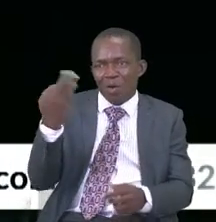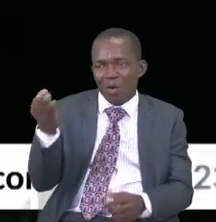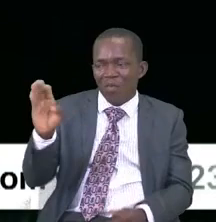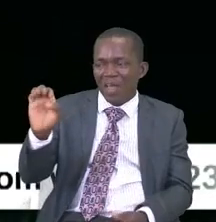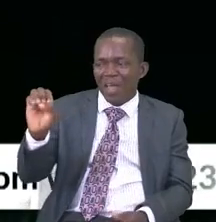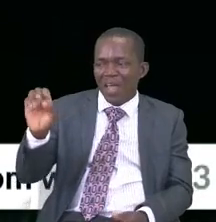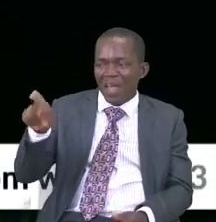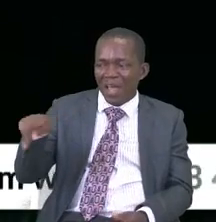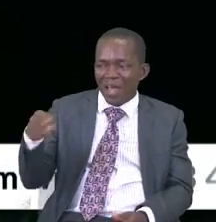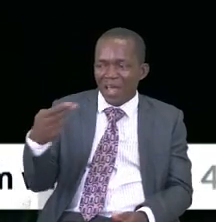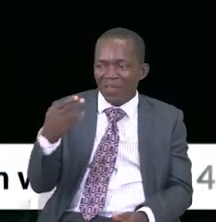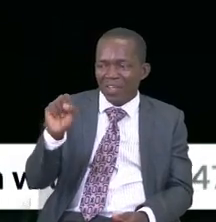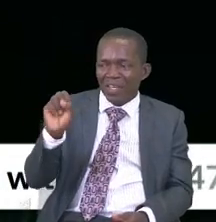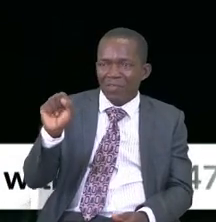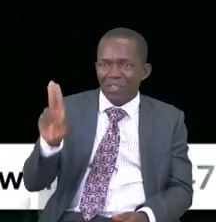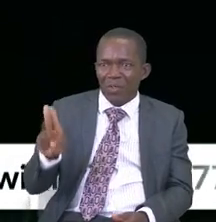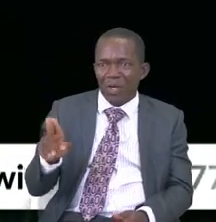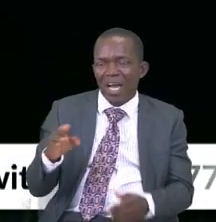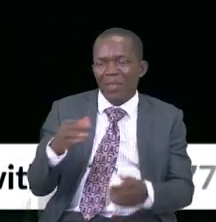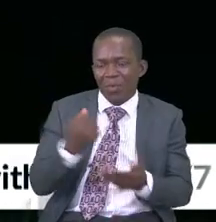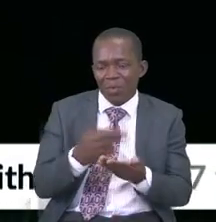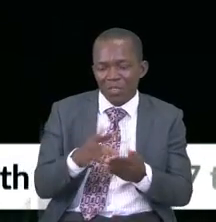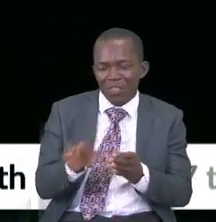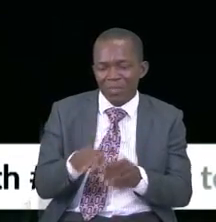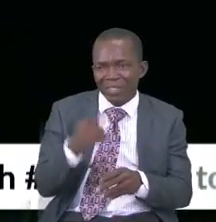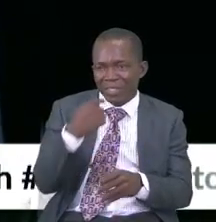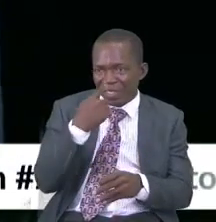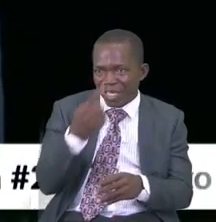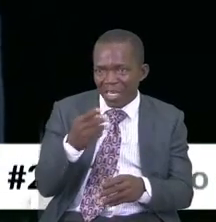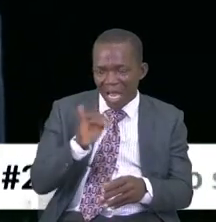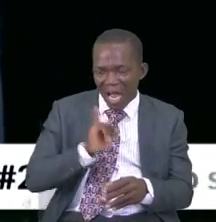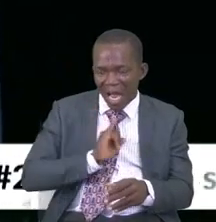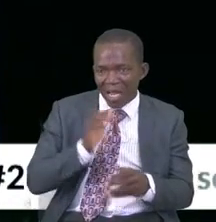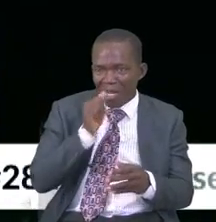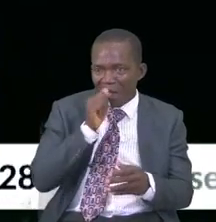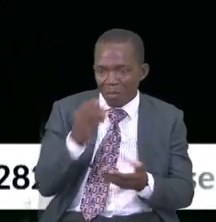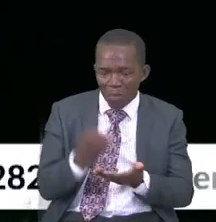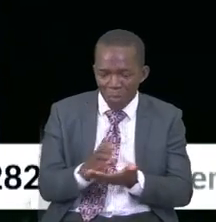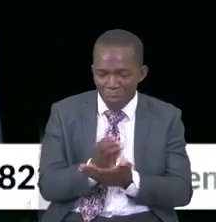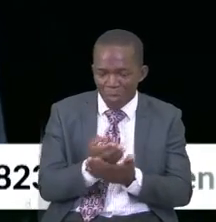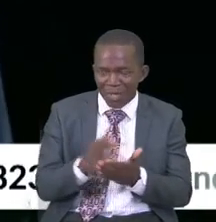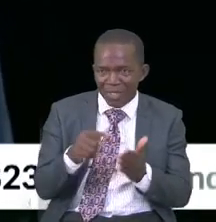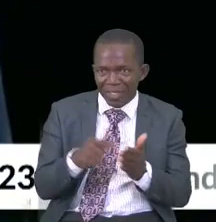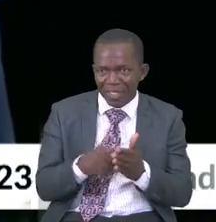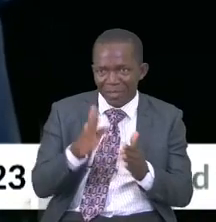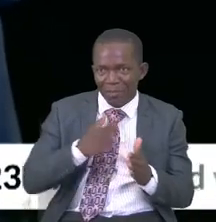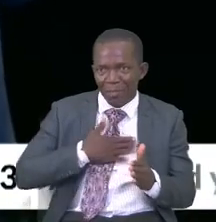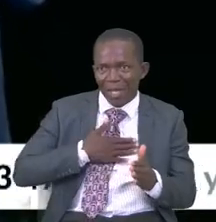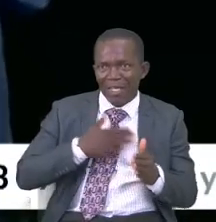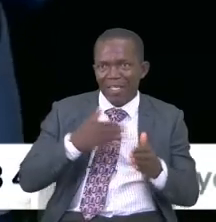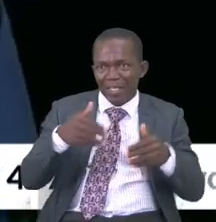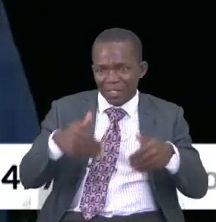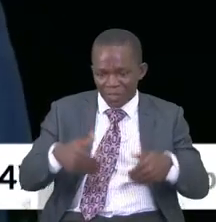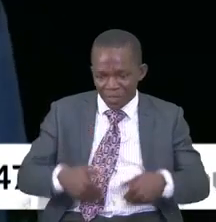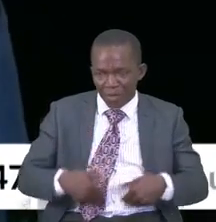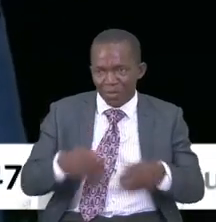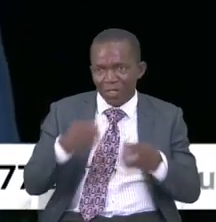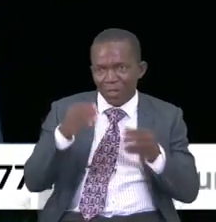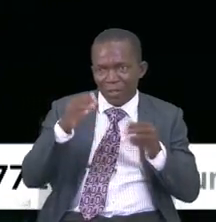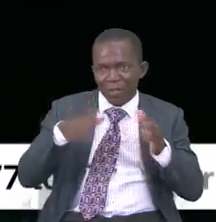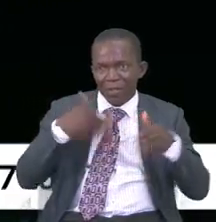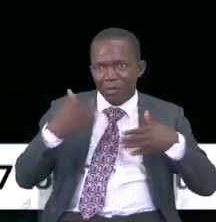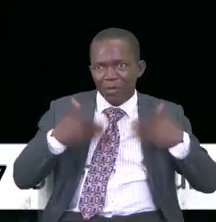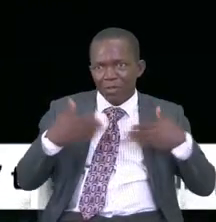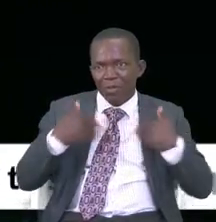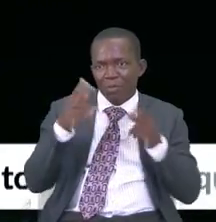I'm cooking them in this global workers' conference. By the time I send them, and the Holy Ghost hatched the